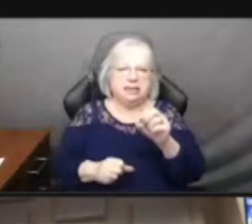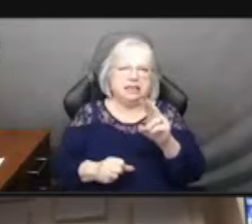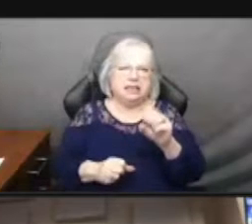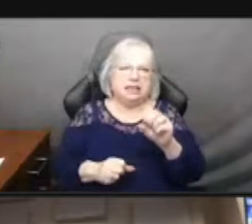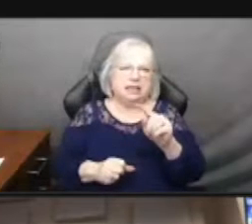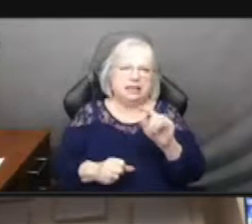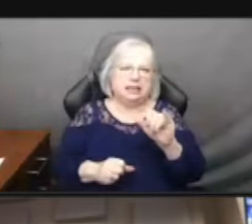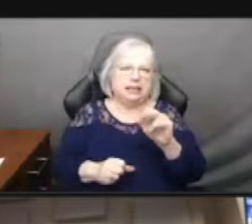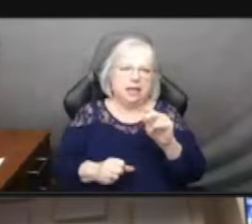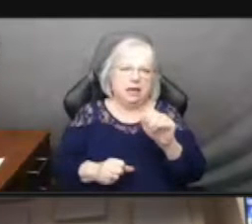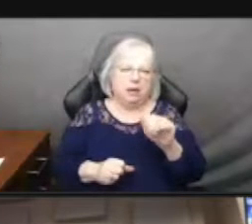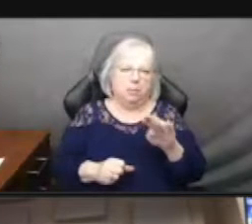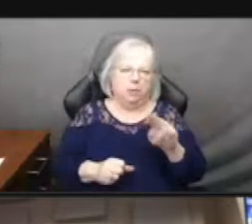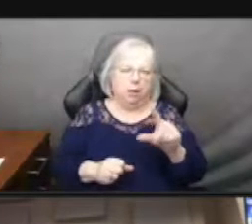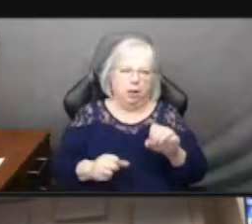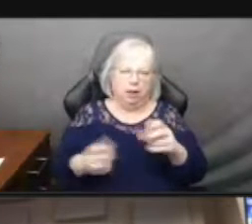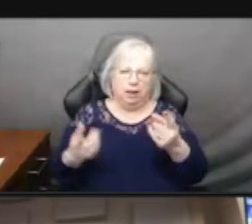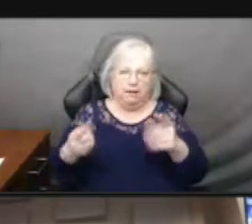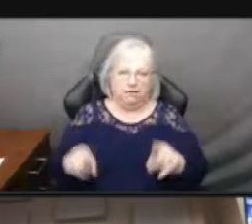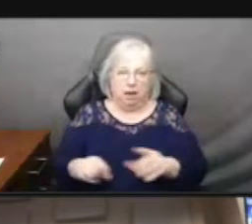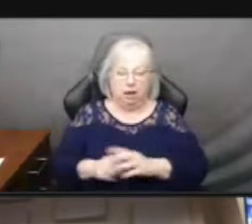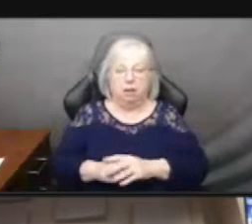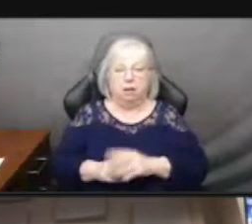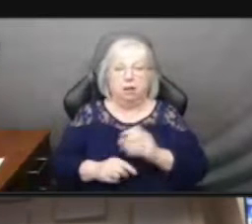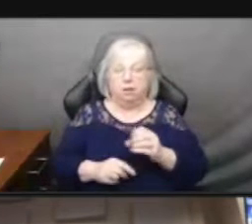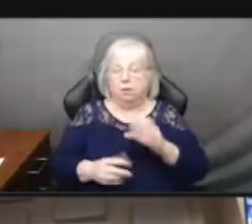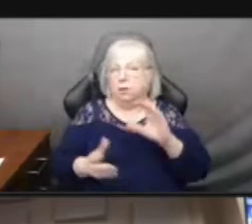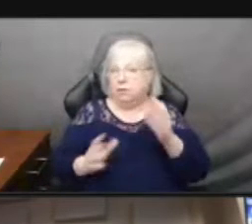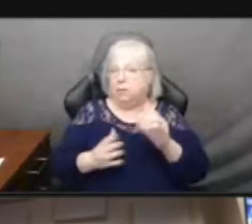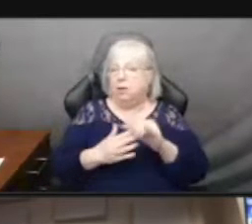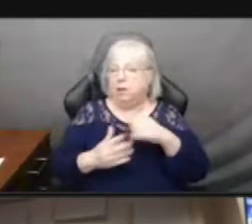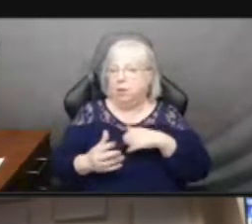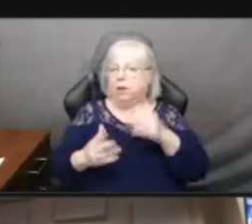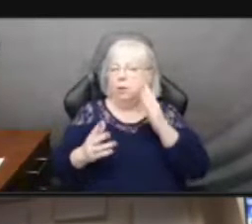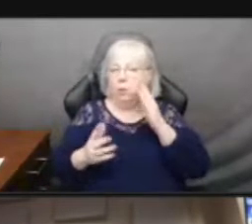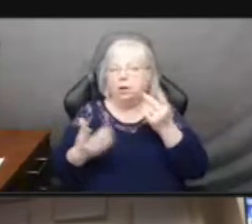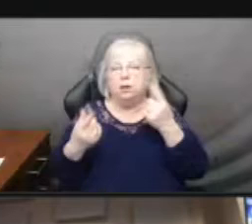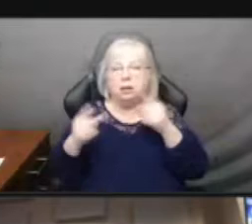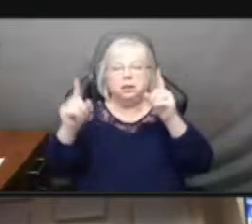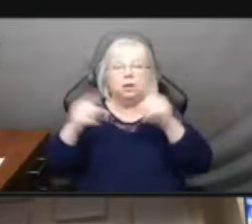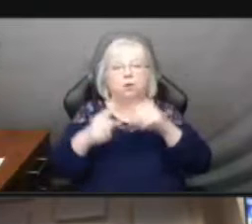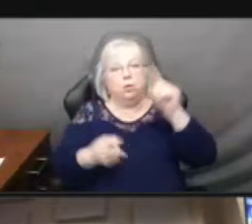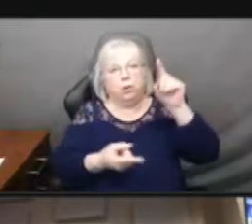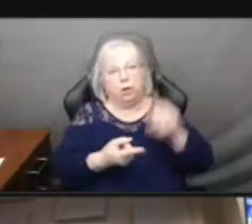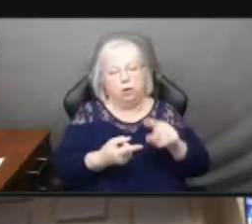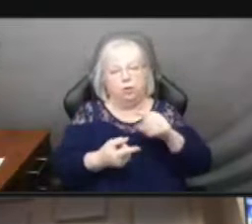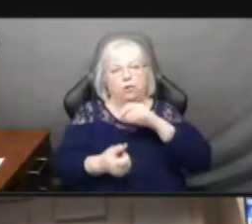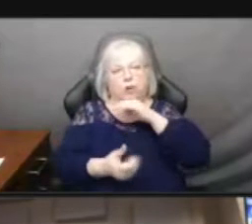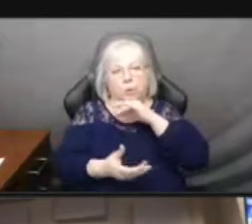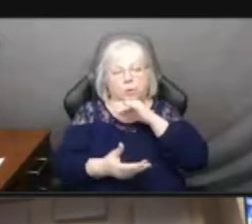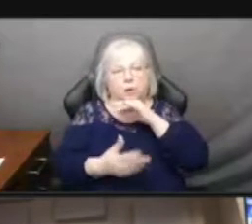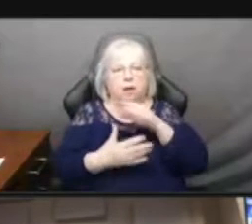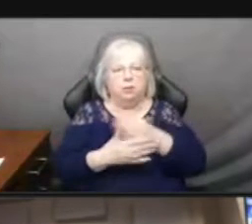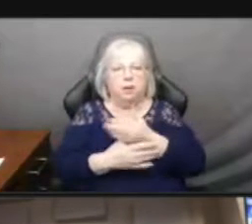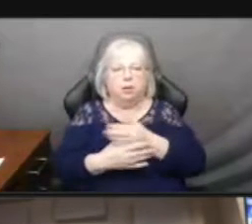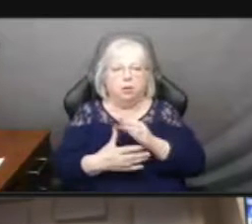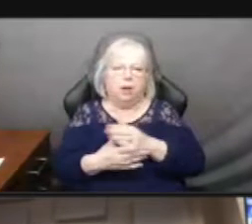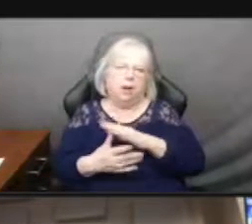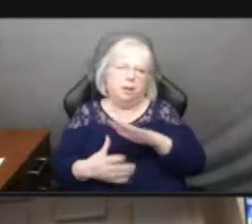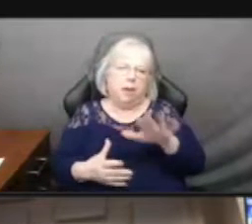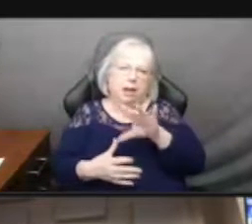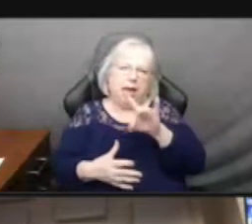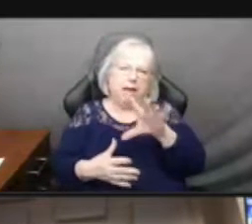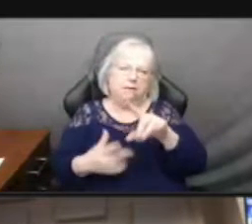this event, and all indications are that we're going to succeed with this, is to reduce the waste by about 85